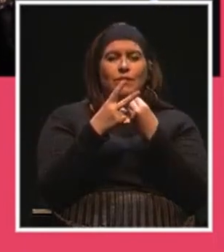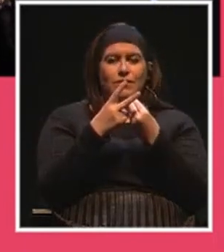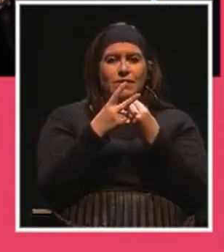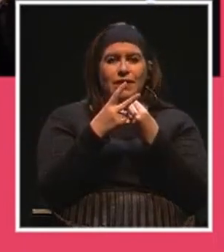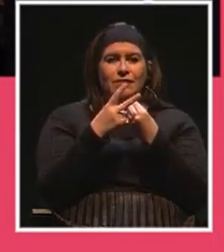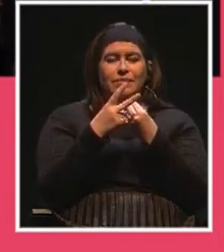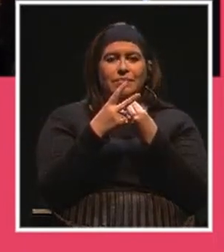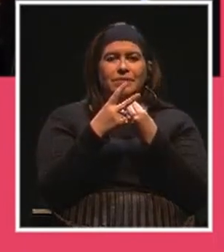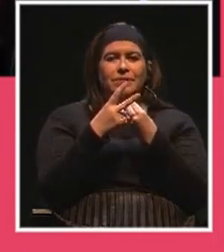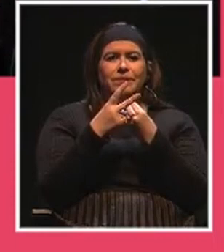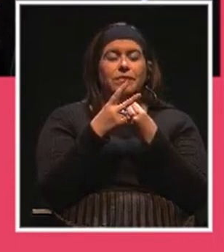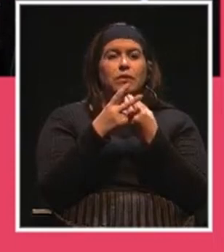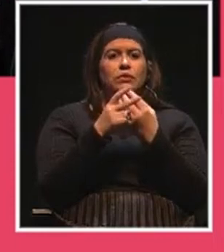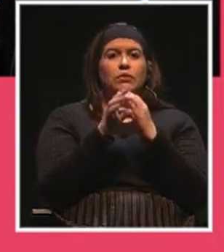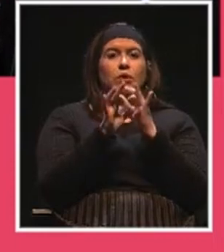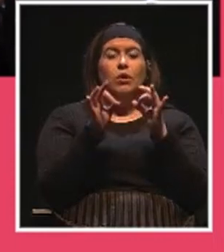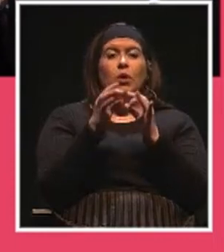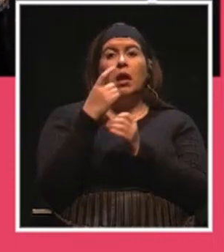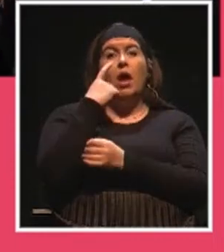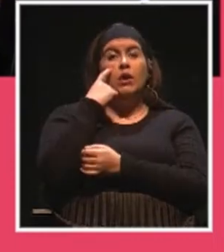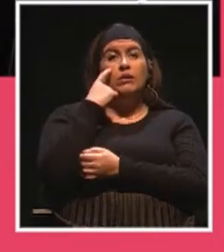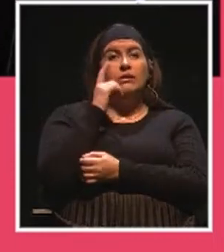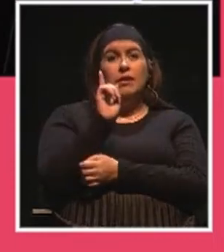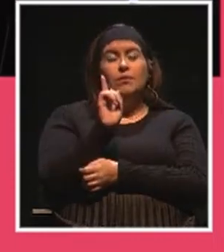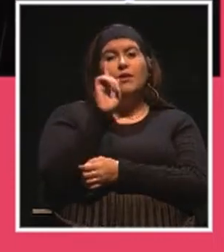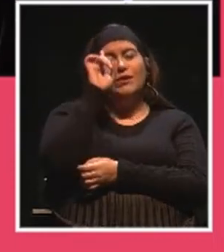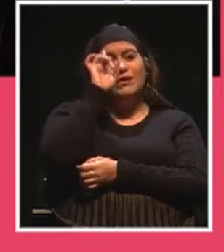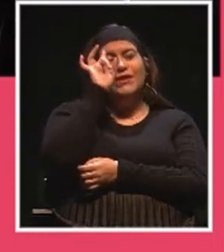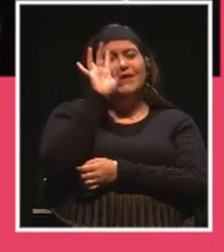and also a really nice person, but tough.